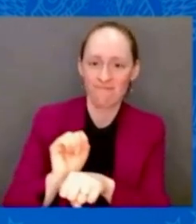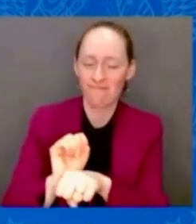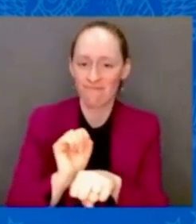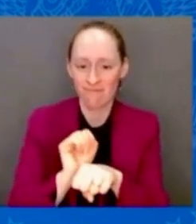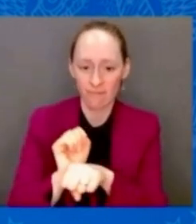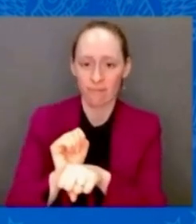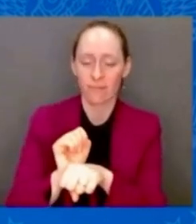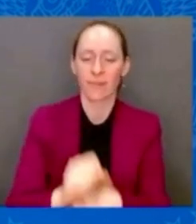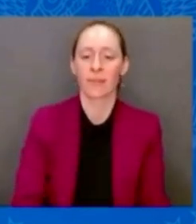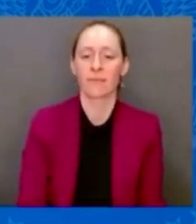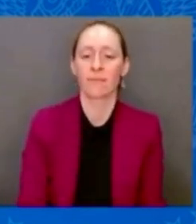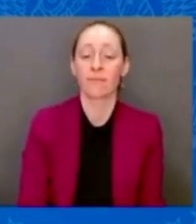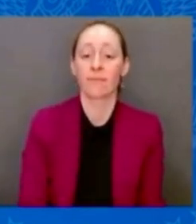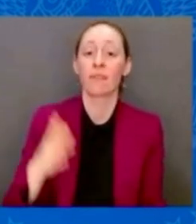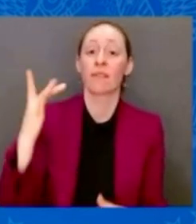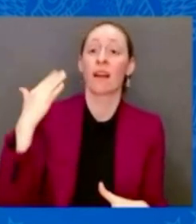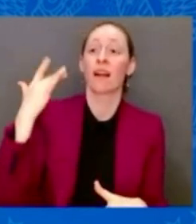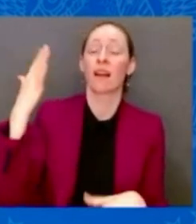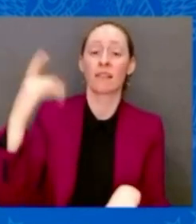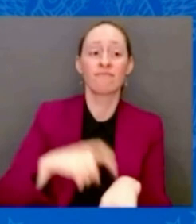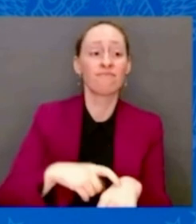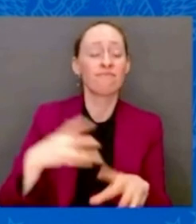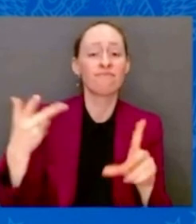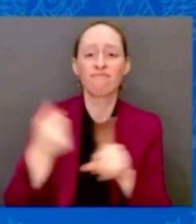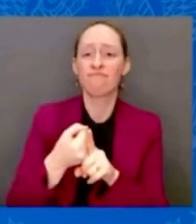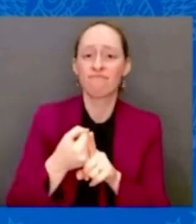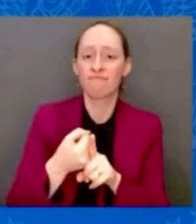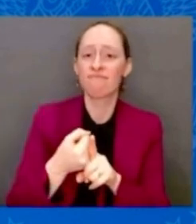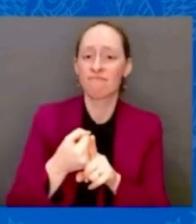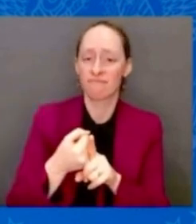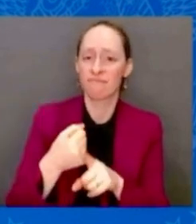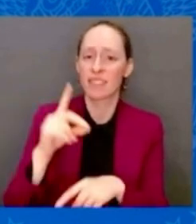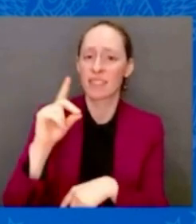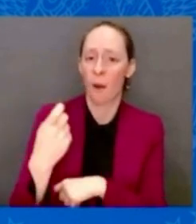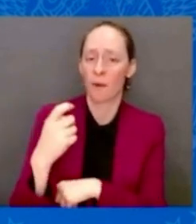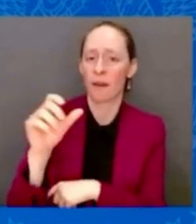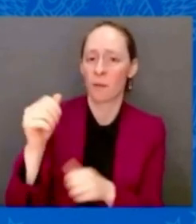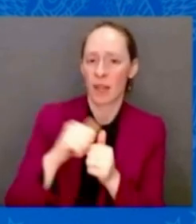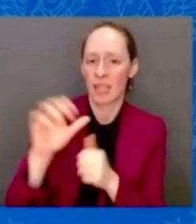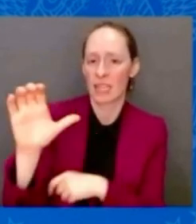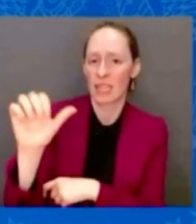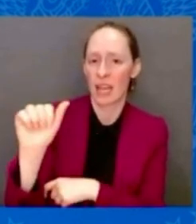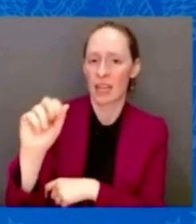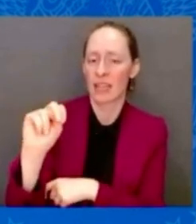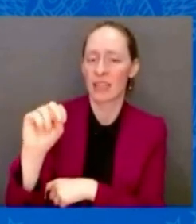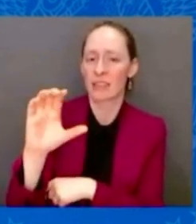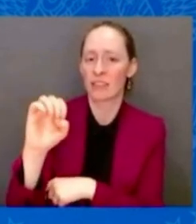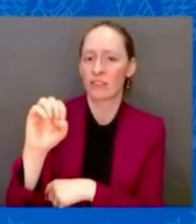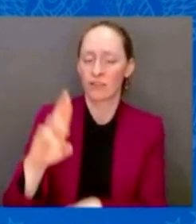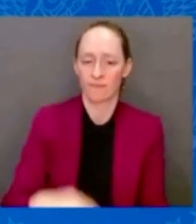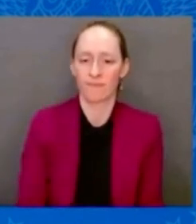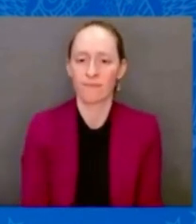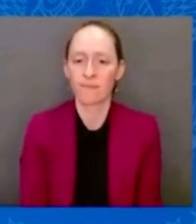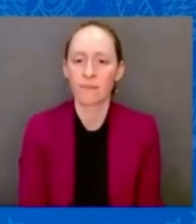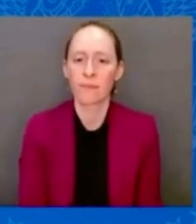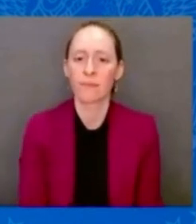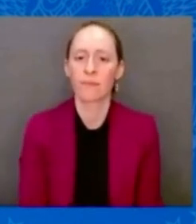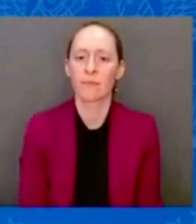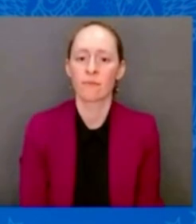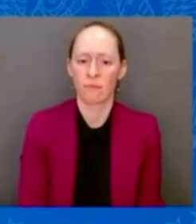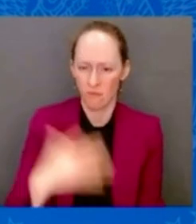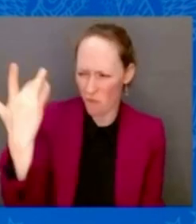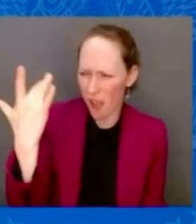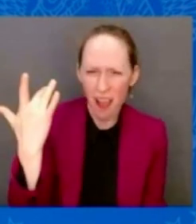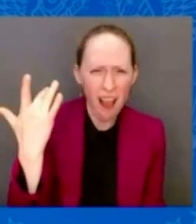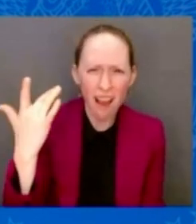know, the cancer is connected to our job, was initially denied. My medical bills climbed beyond $100,000. I watched